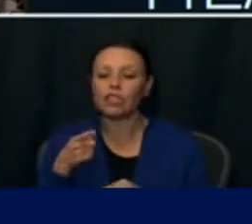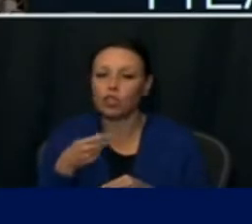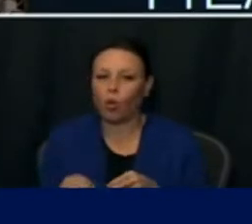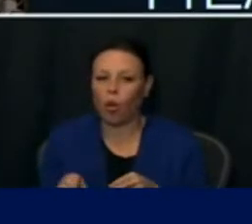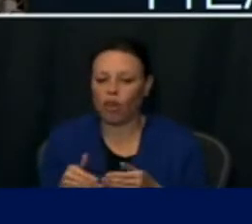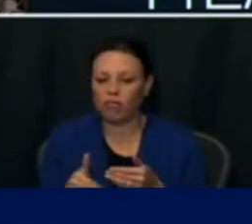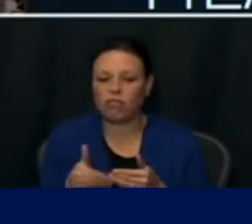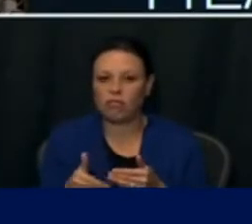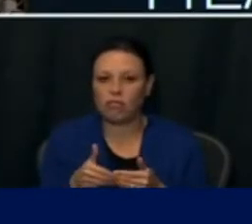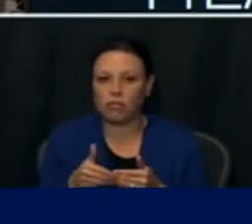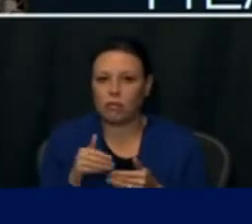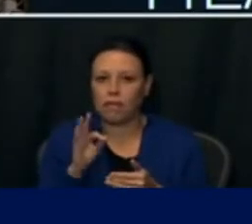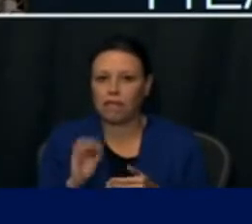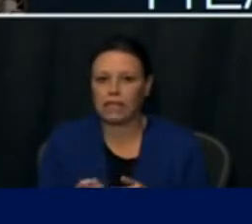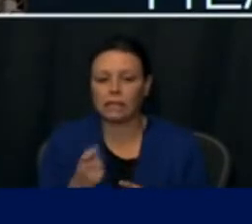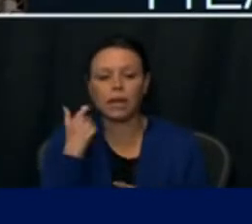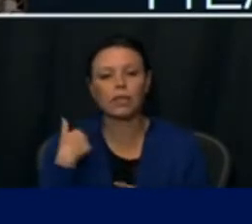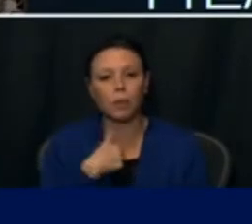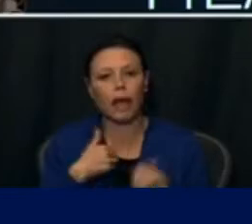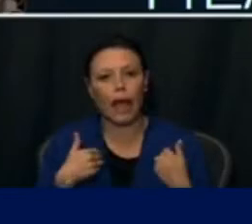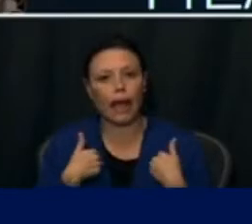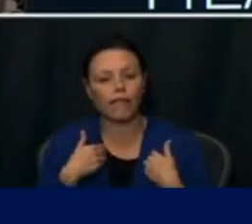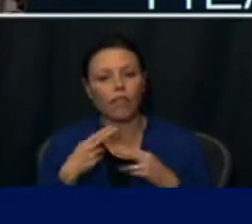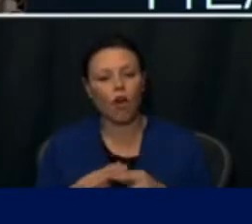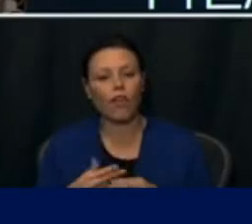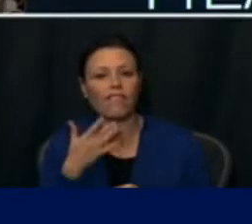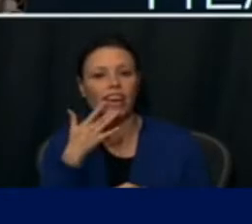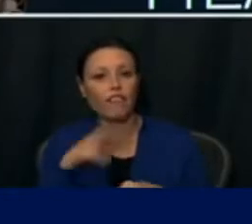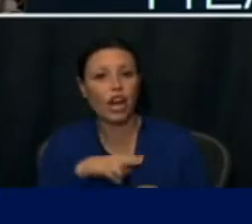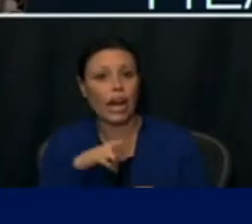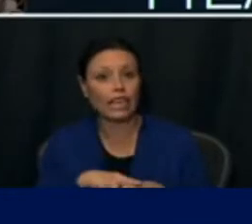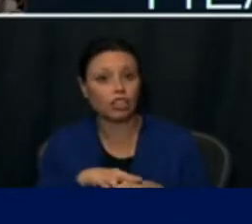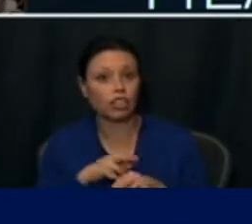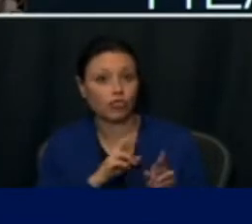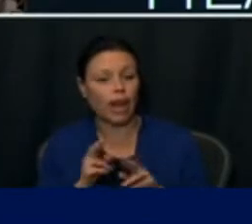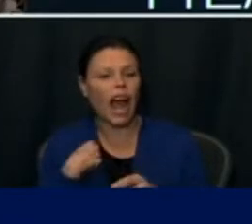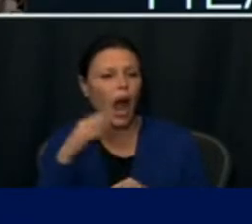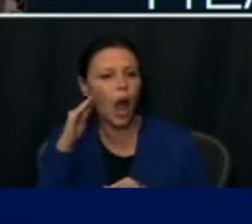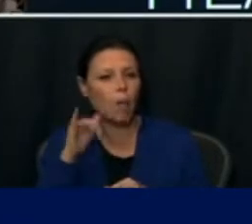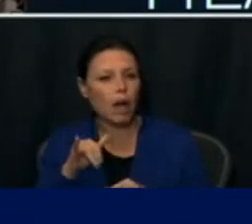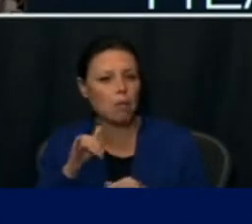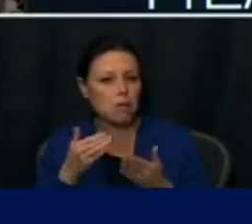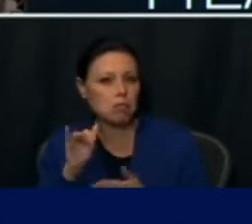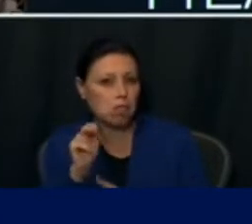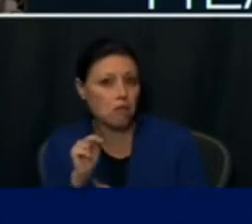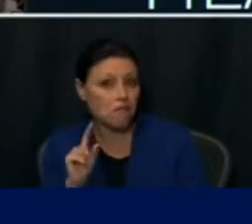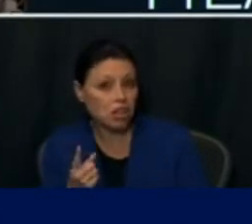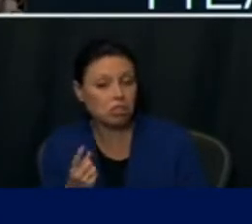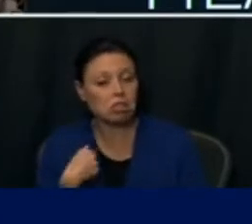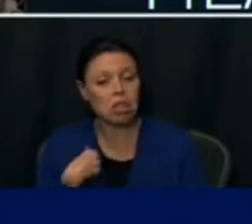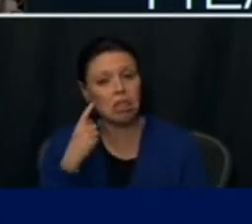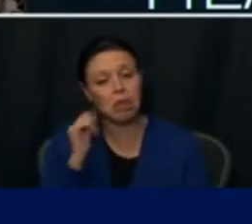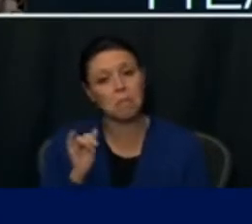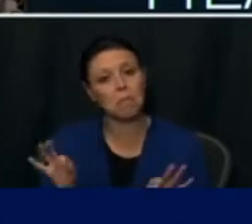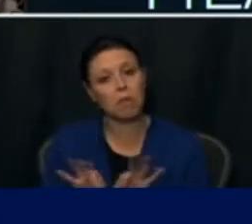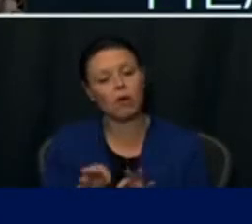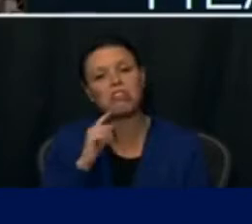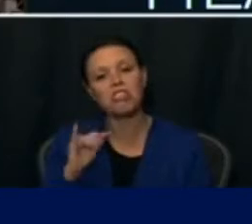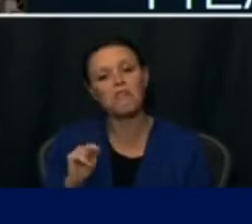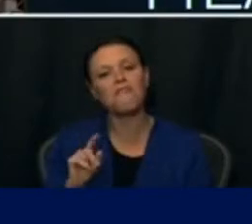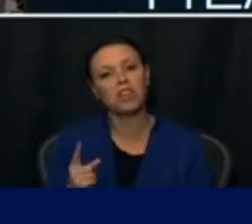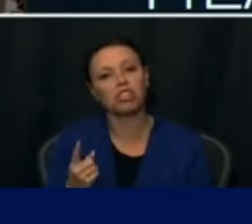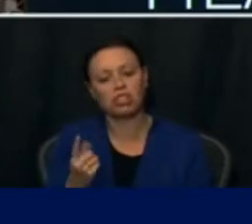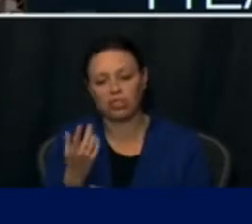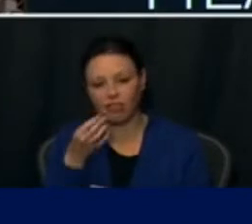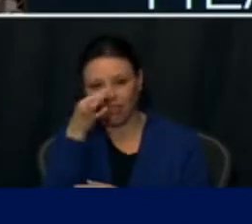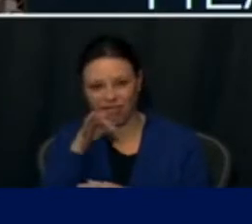short-term fix because until we have the Favored Nations fully ready which we hope to be in January 1st I think a very important thing is to say January 1st